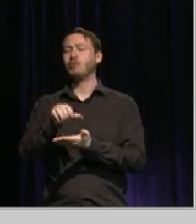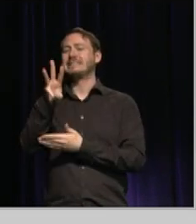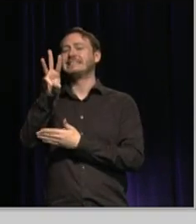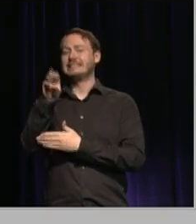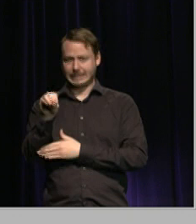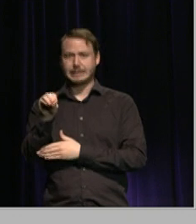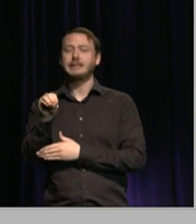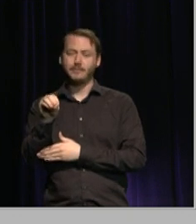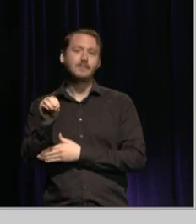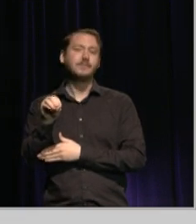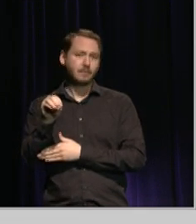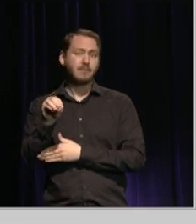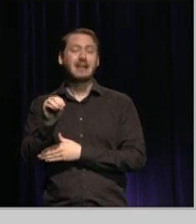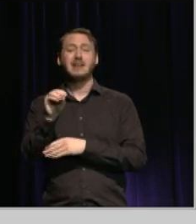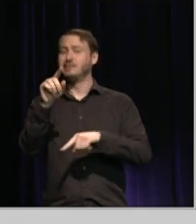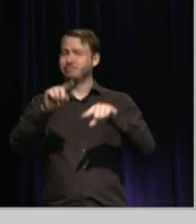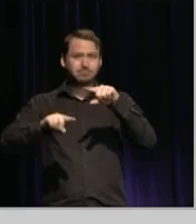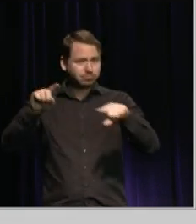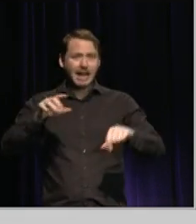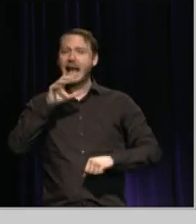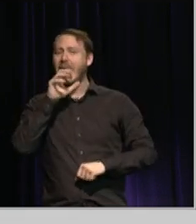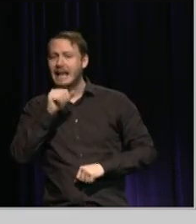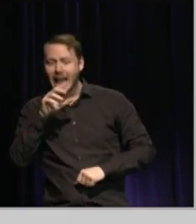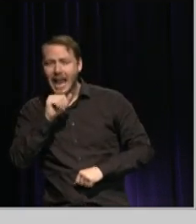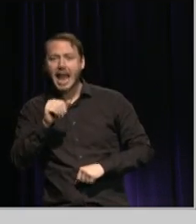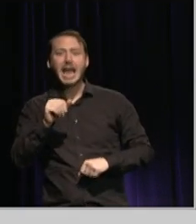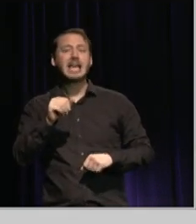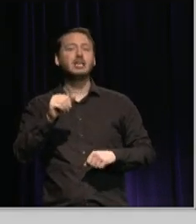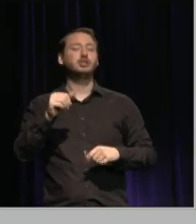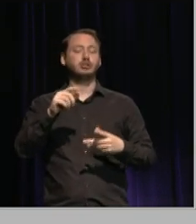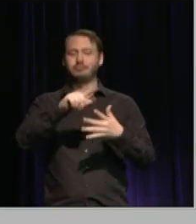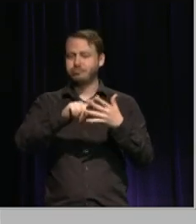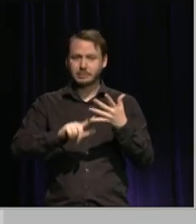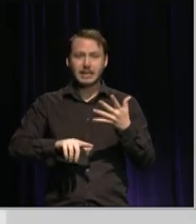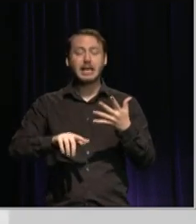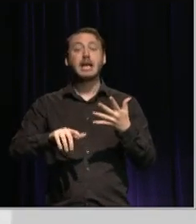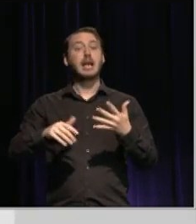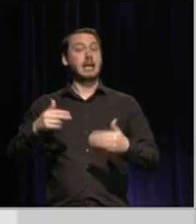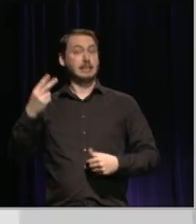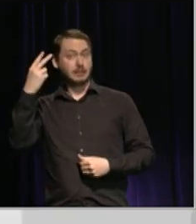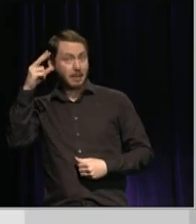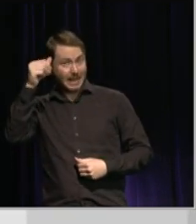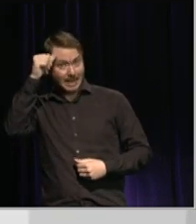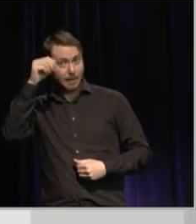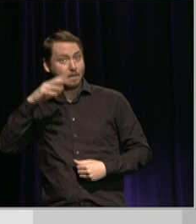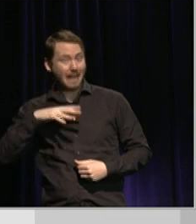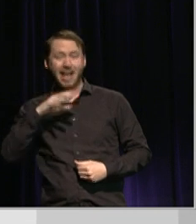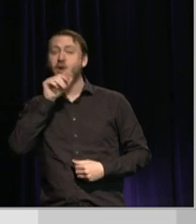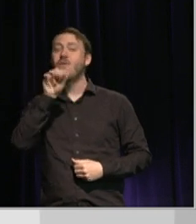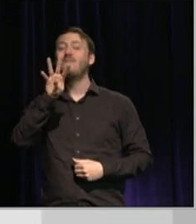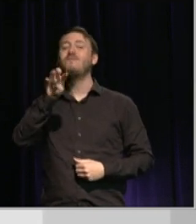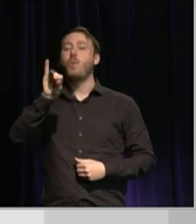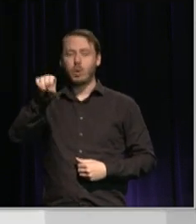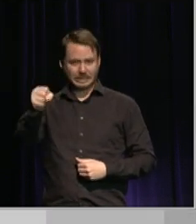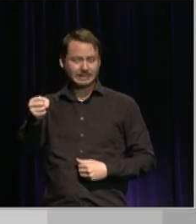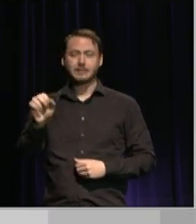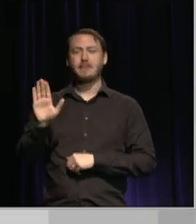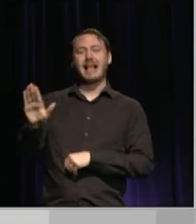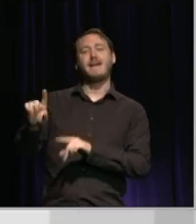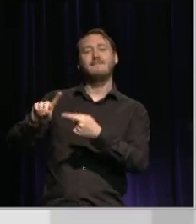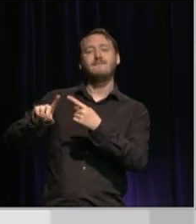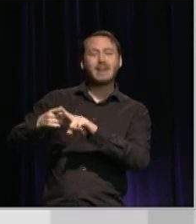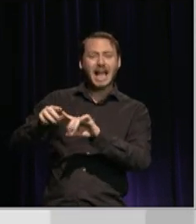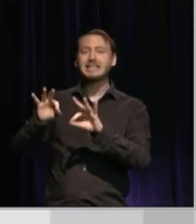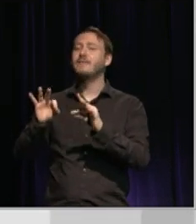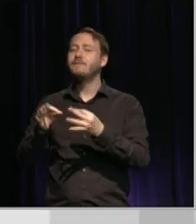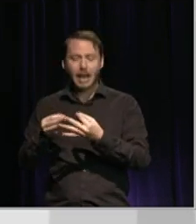2,060. They are of all ages and ethnicities. The youngest is a Hispanic male in his 40s. Please do keep their friends and family in your